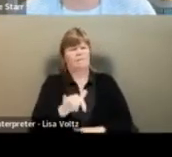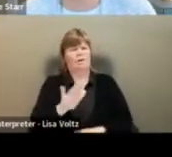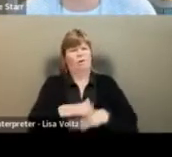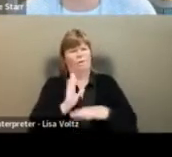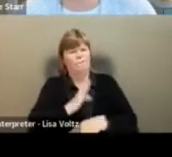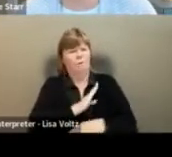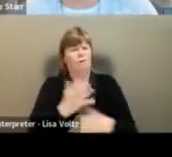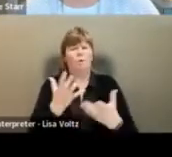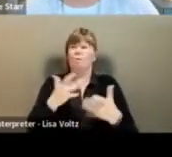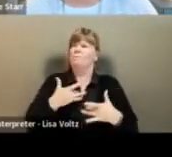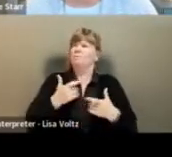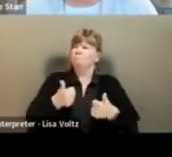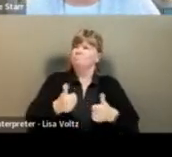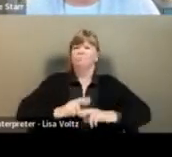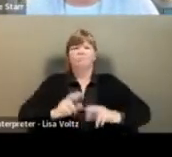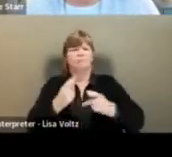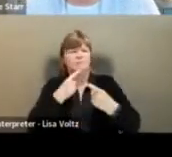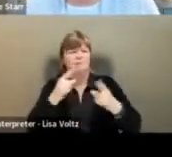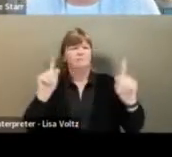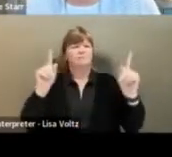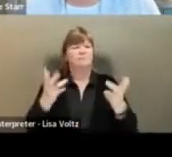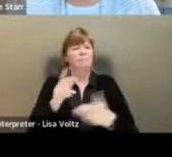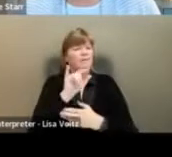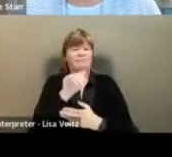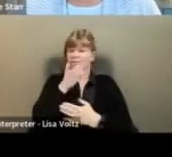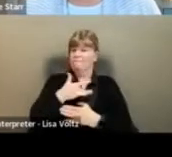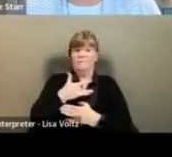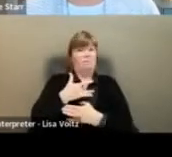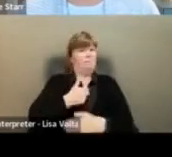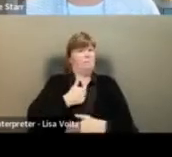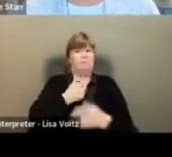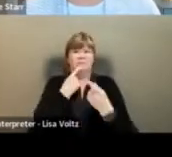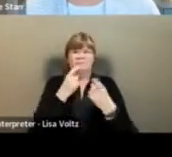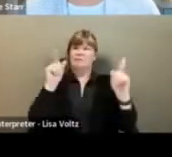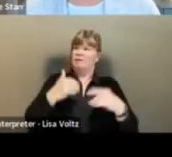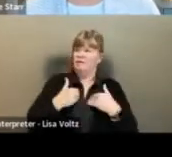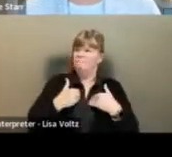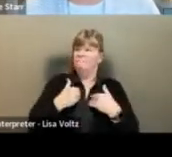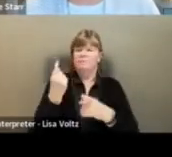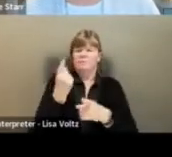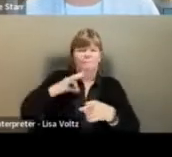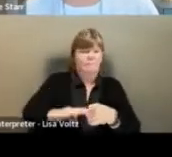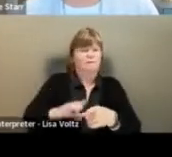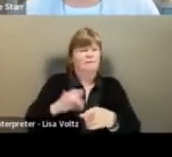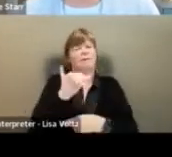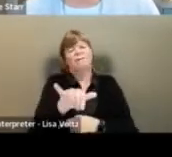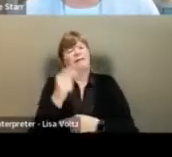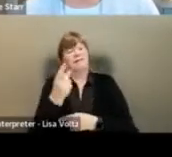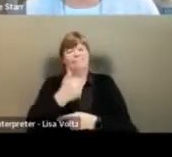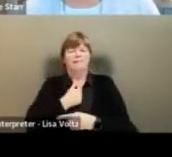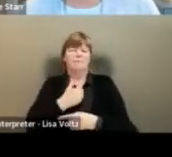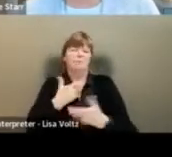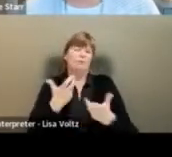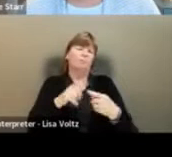to feel successful. So if I don't feel like can have success in some way, that's something that would make me want